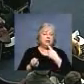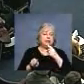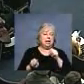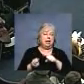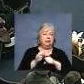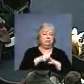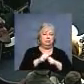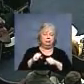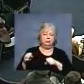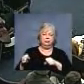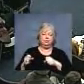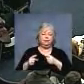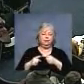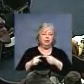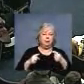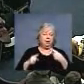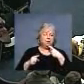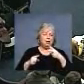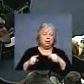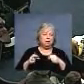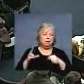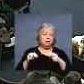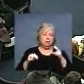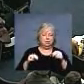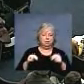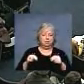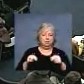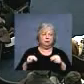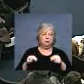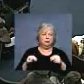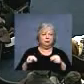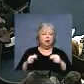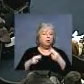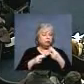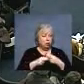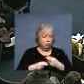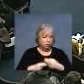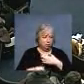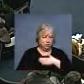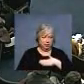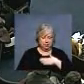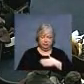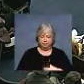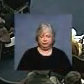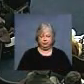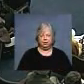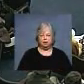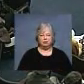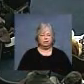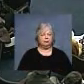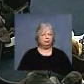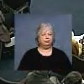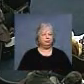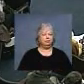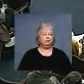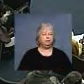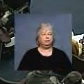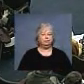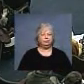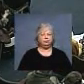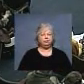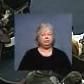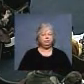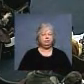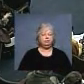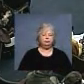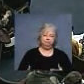by saying aye. Aye. Opposed, say nay. Nay. Roll call. All right, we've been requested for a roll